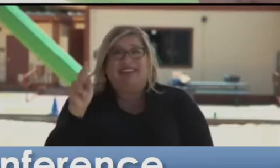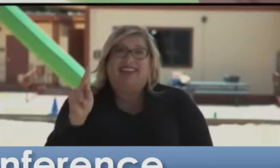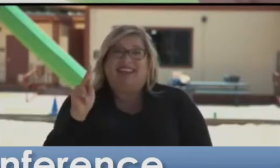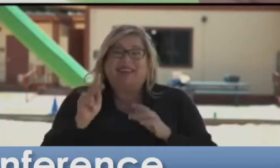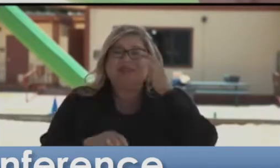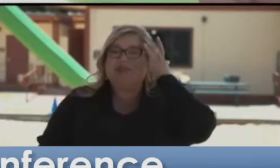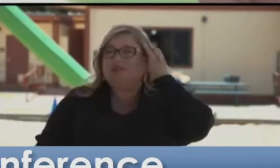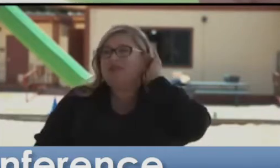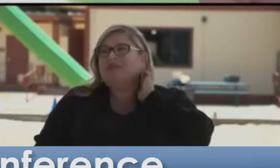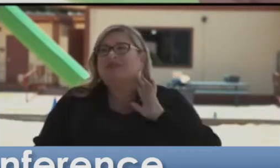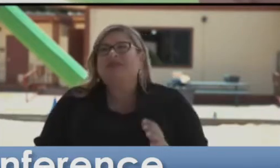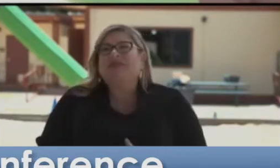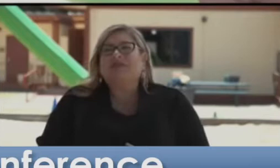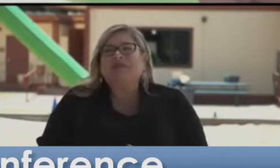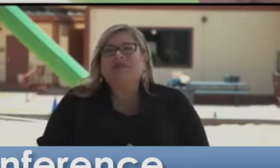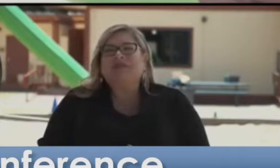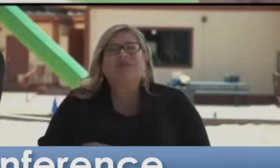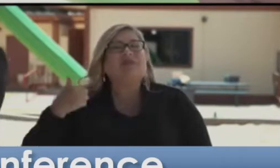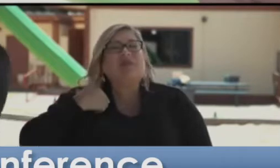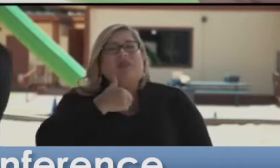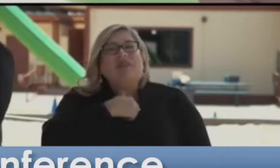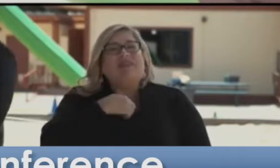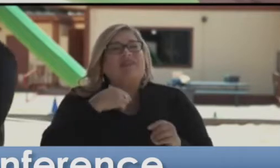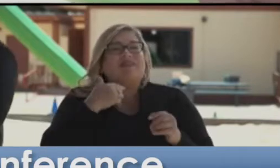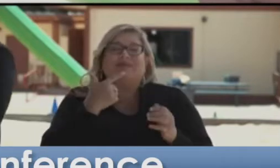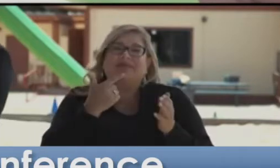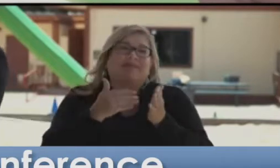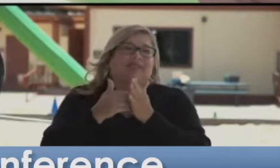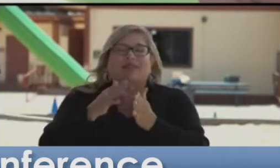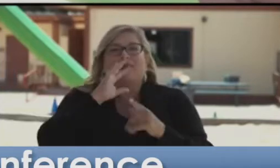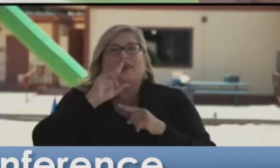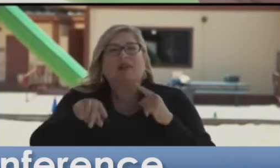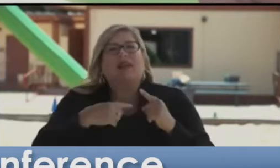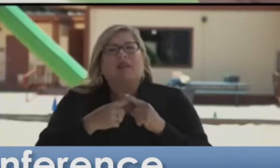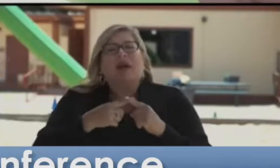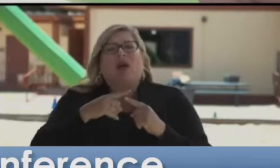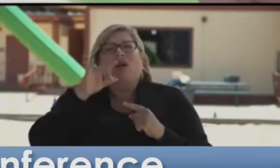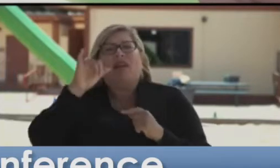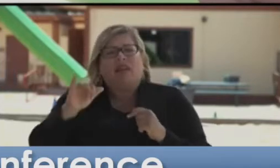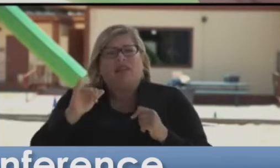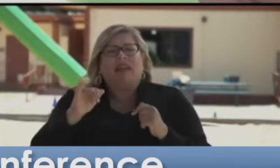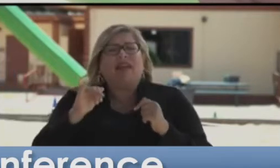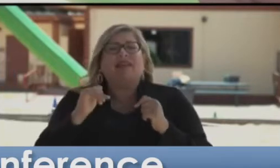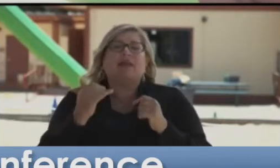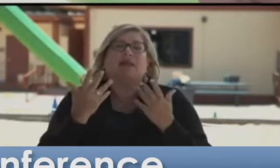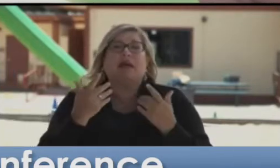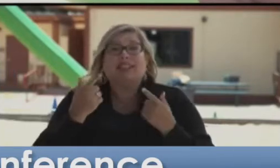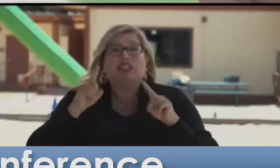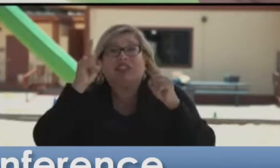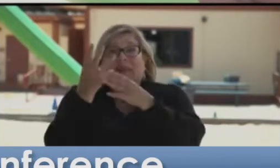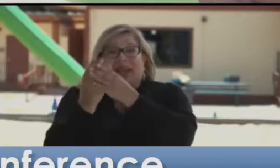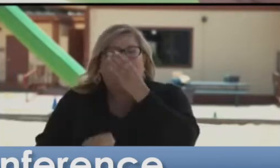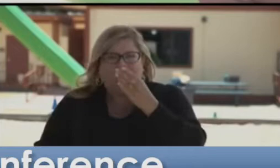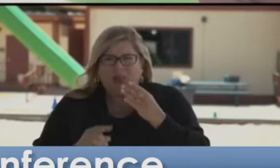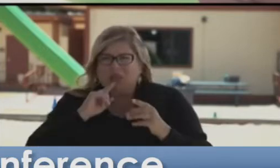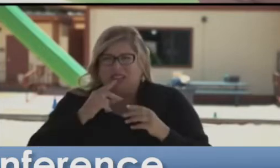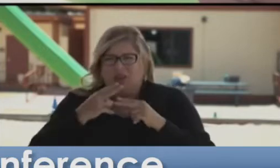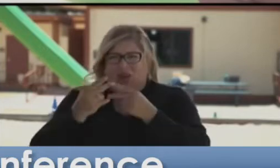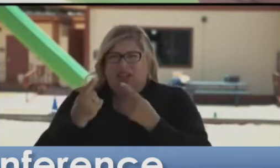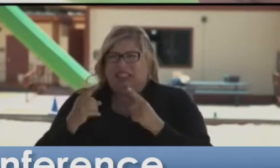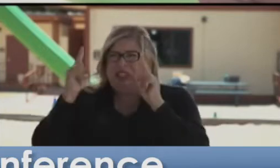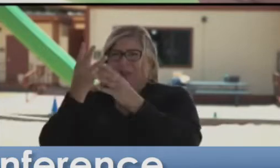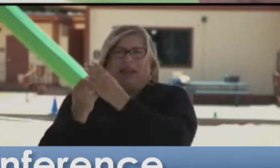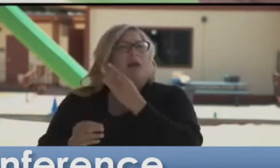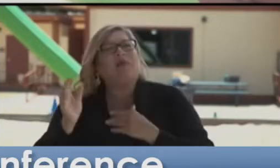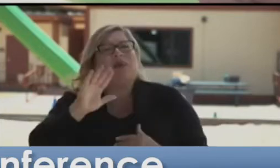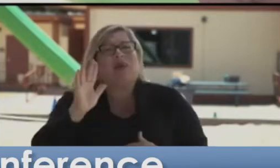We've often said this, people, we talk about achievement gaps. It's a readiness gap as much or more than it is an achievement gap. People